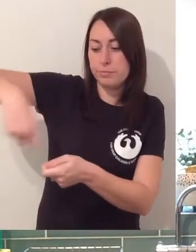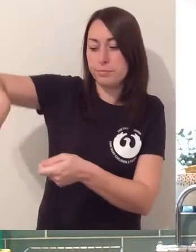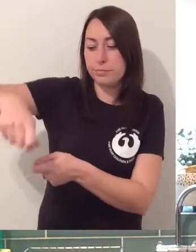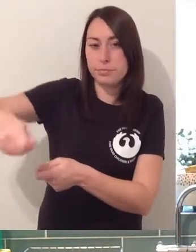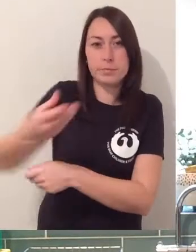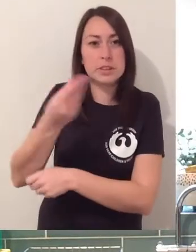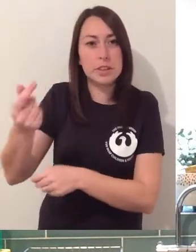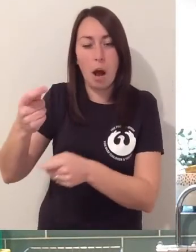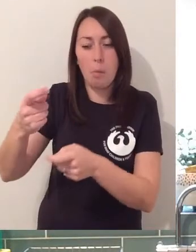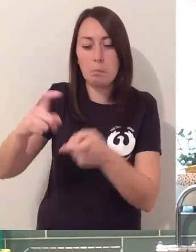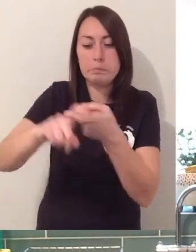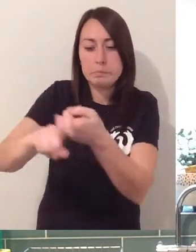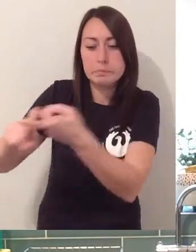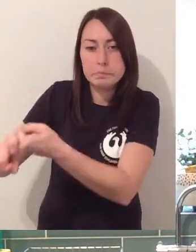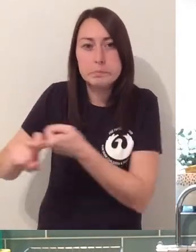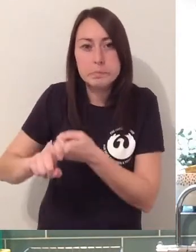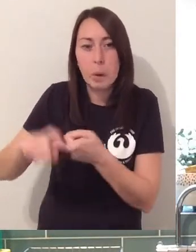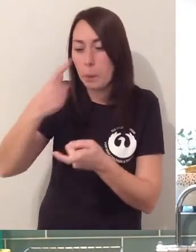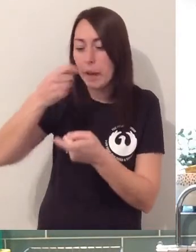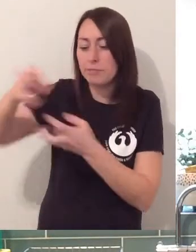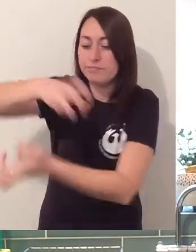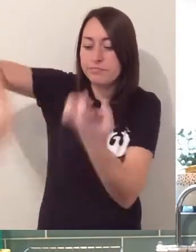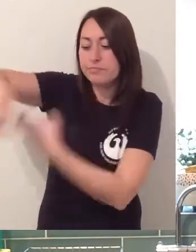Break up any sections that are stuck together.